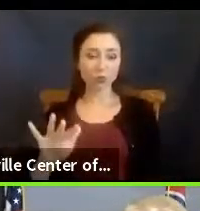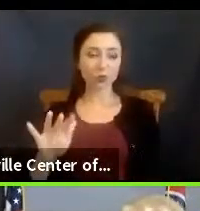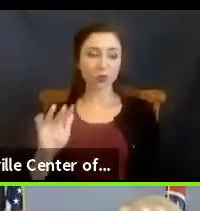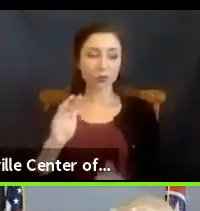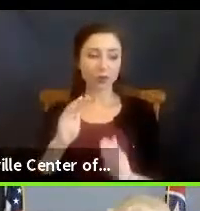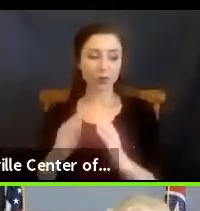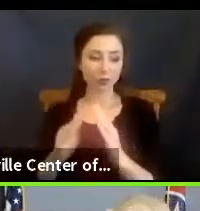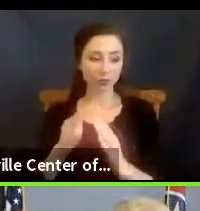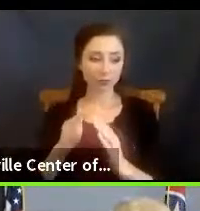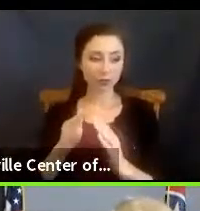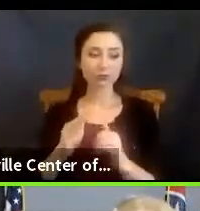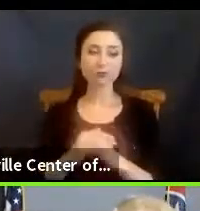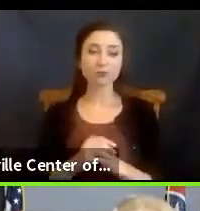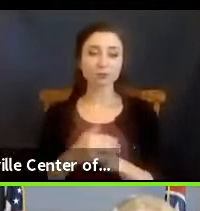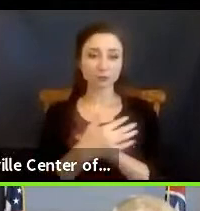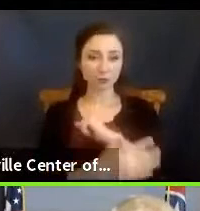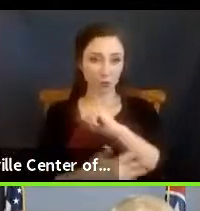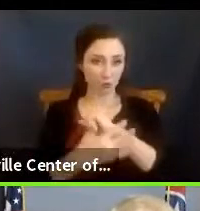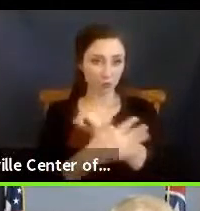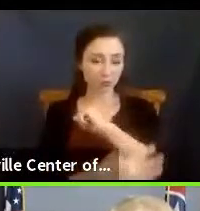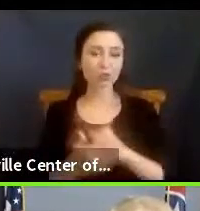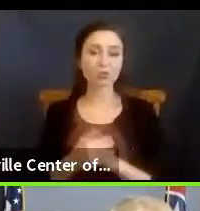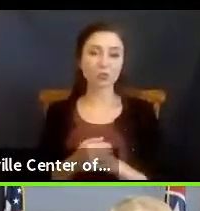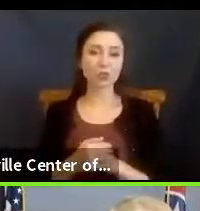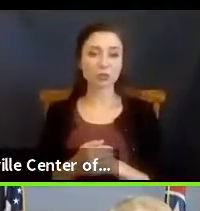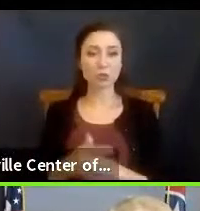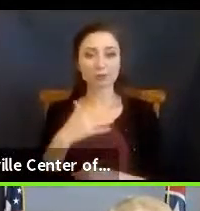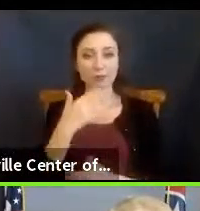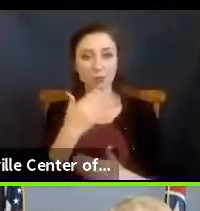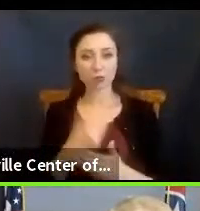it's showing. So it was a very good meeting.